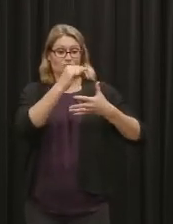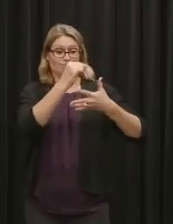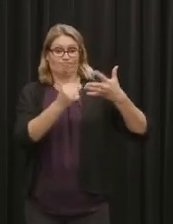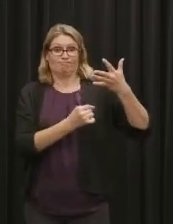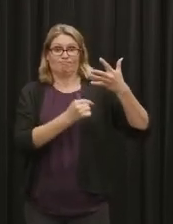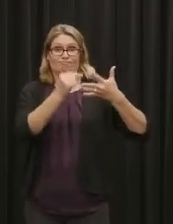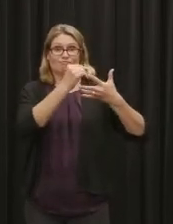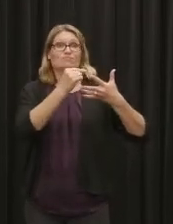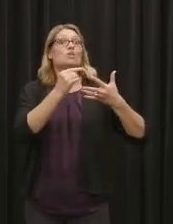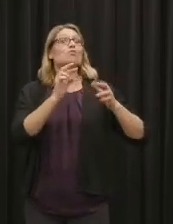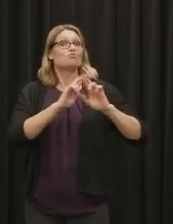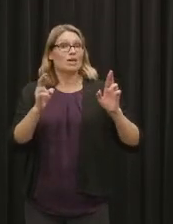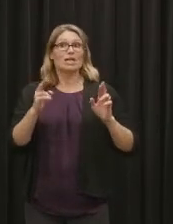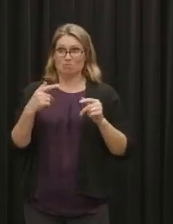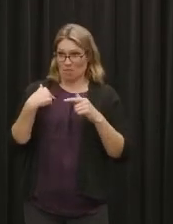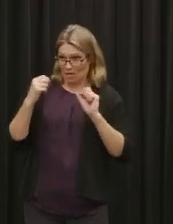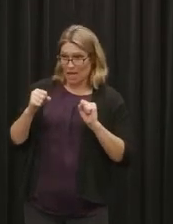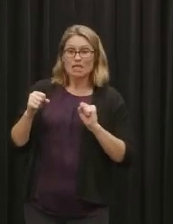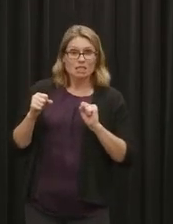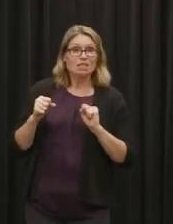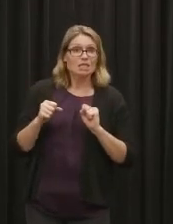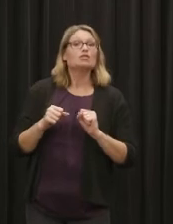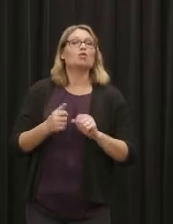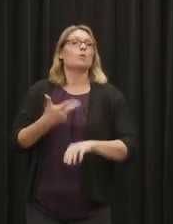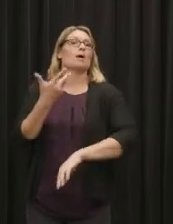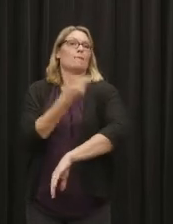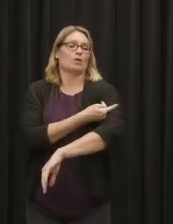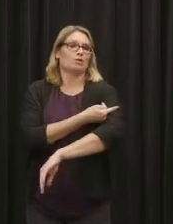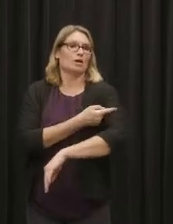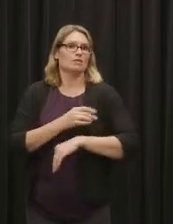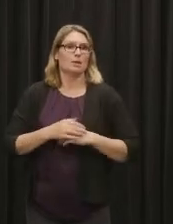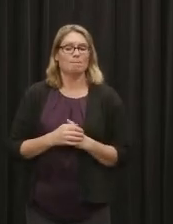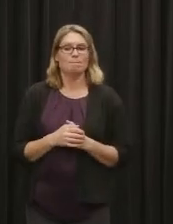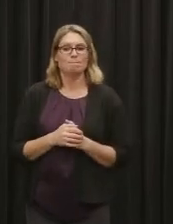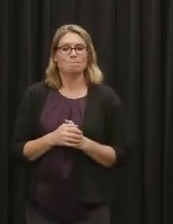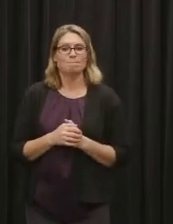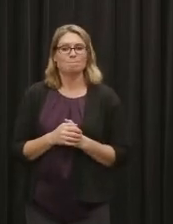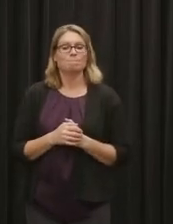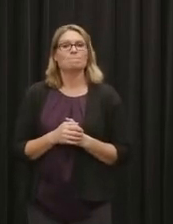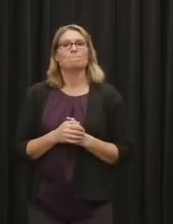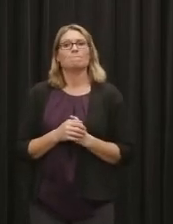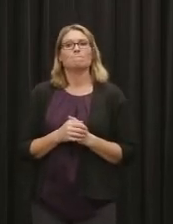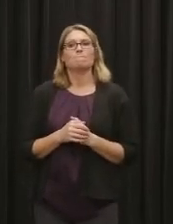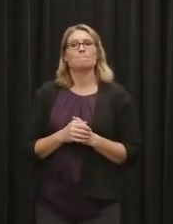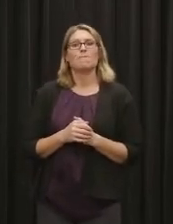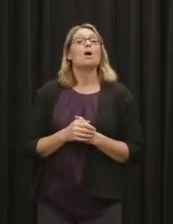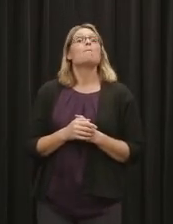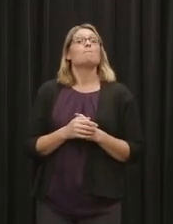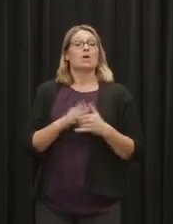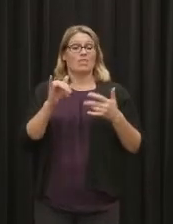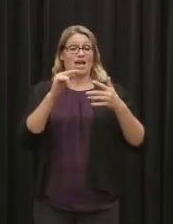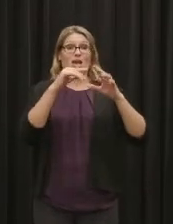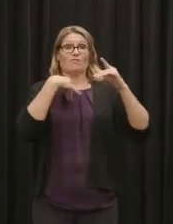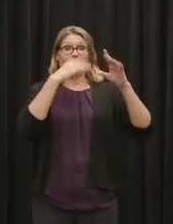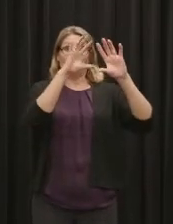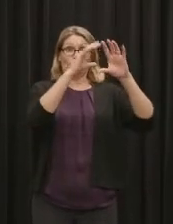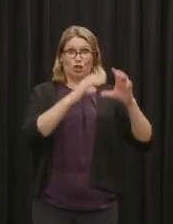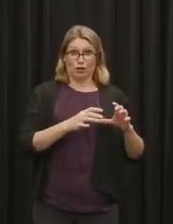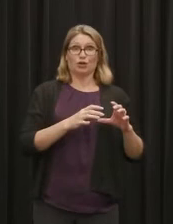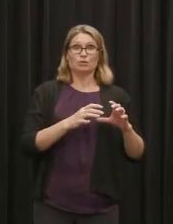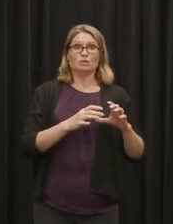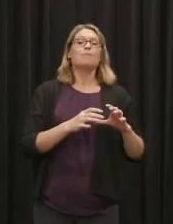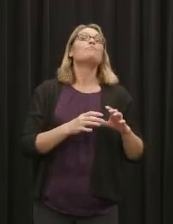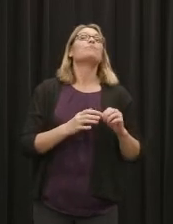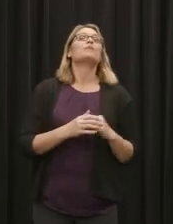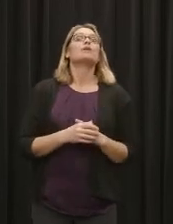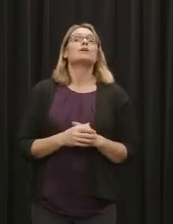are immediately available and accessible, but you also expand the offering of availability to become immunized